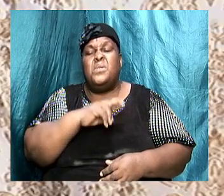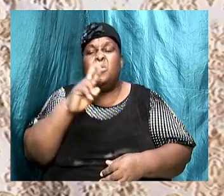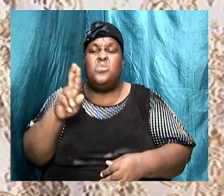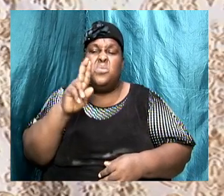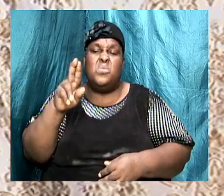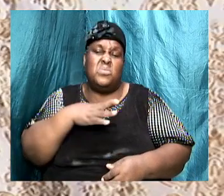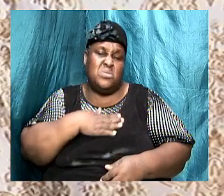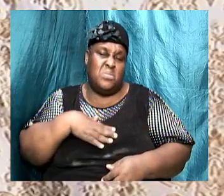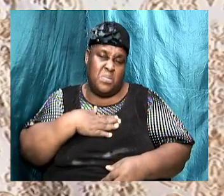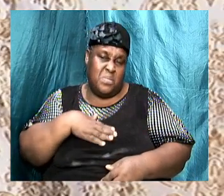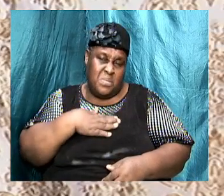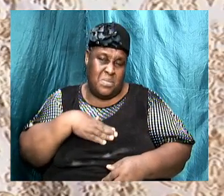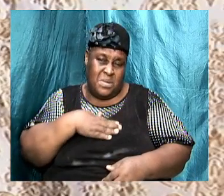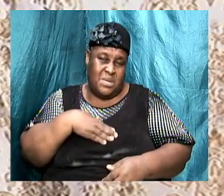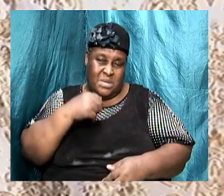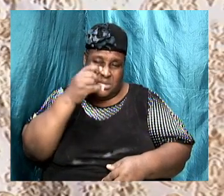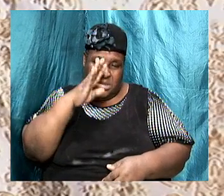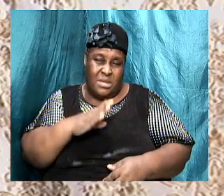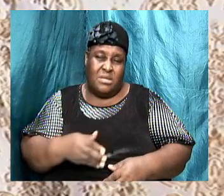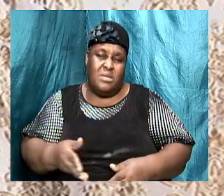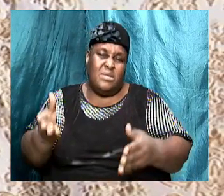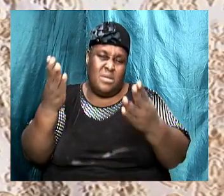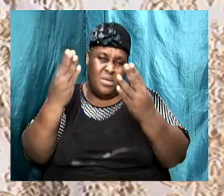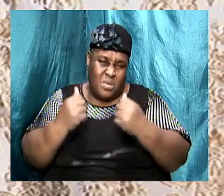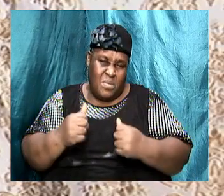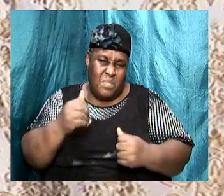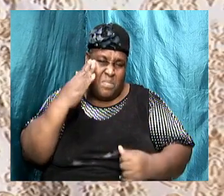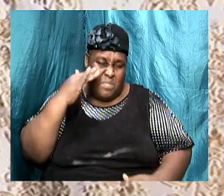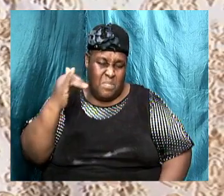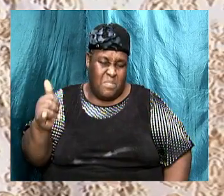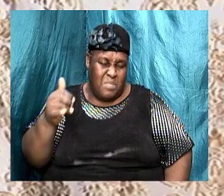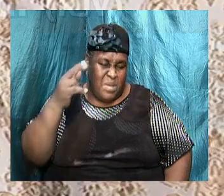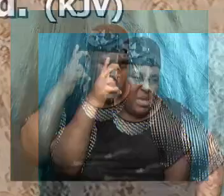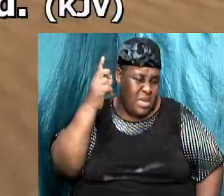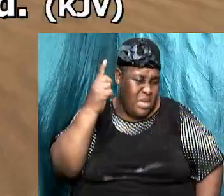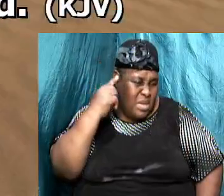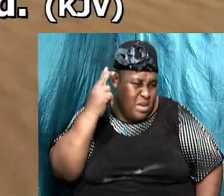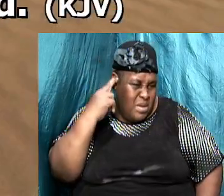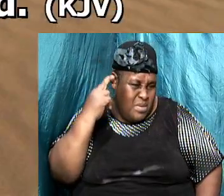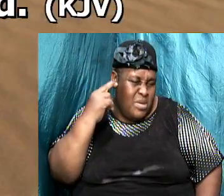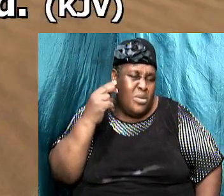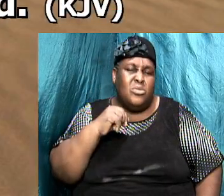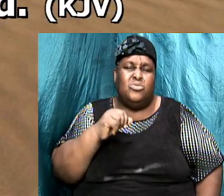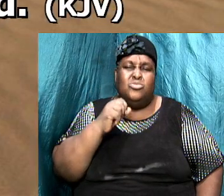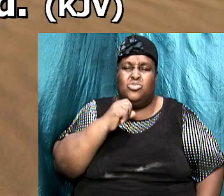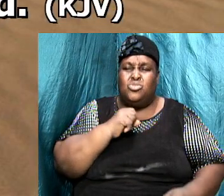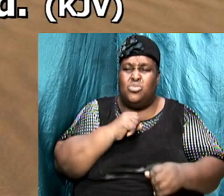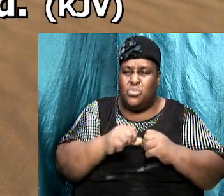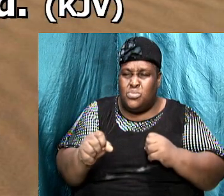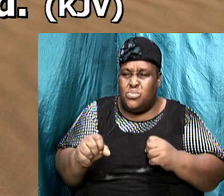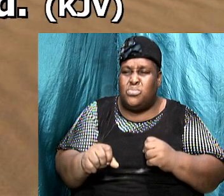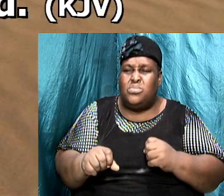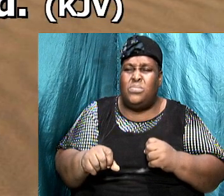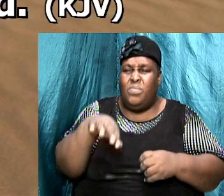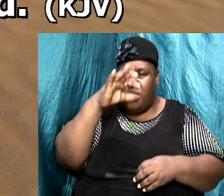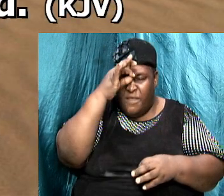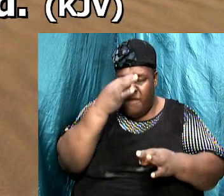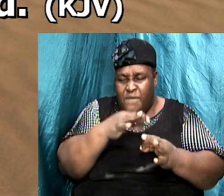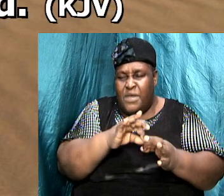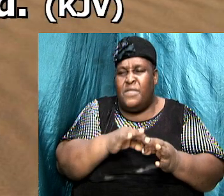use to please God comes by hearing. It says, so then,